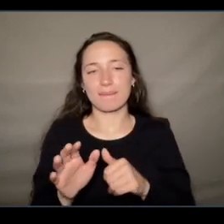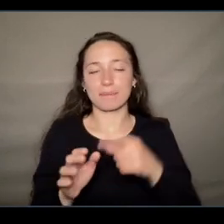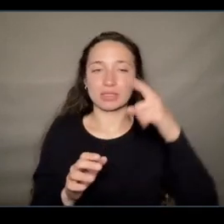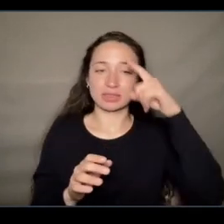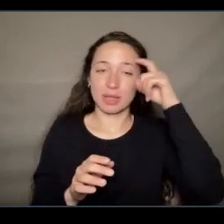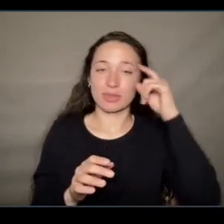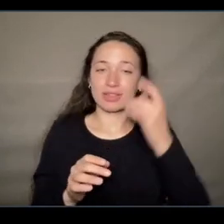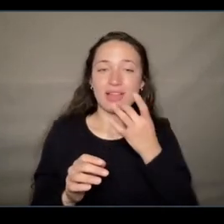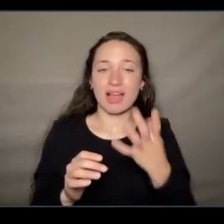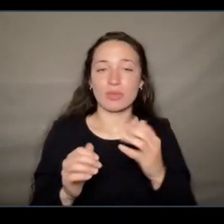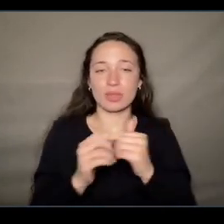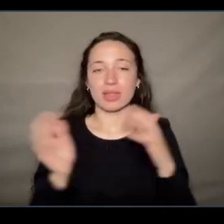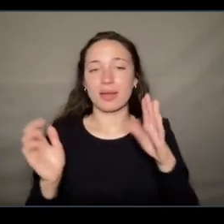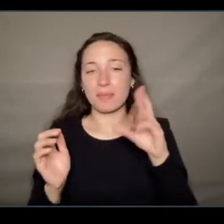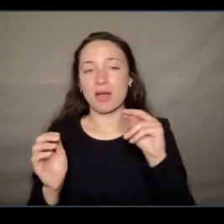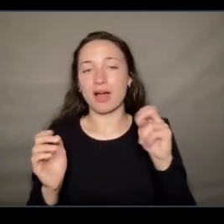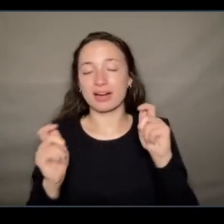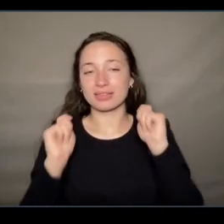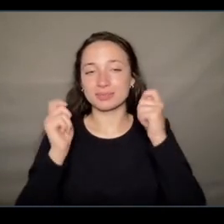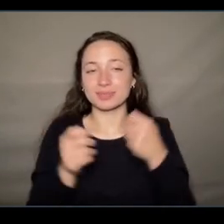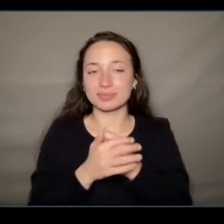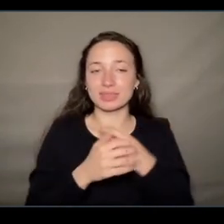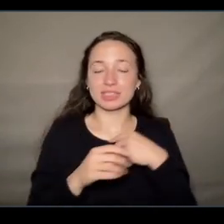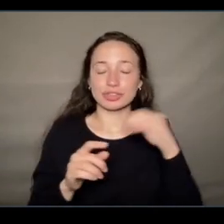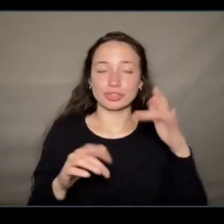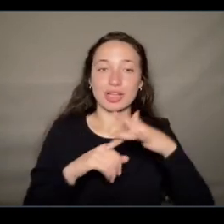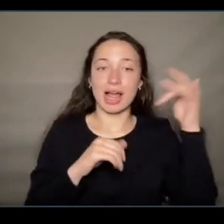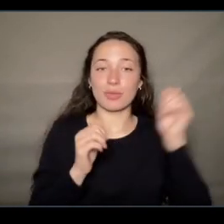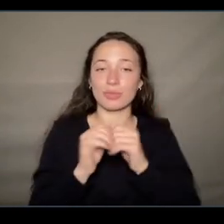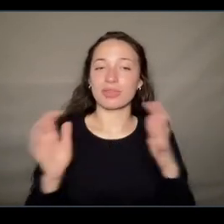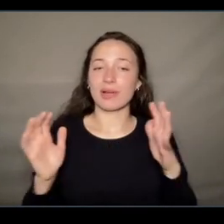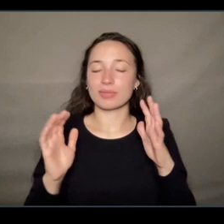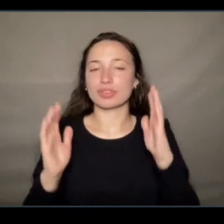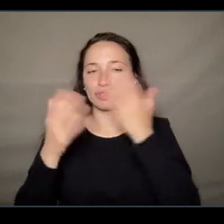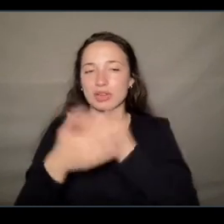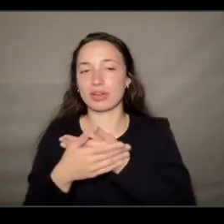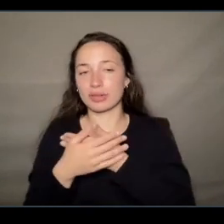Summer light without a bonnet, a shine